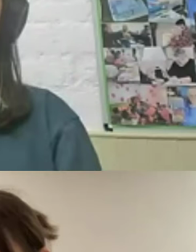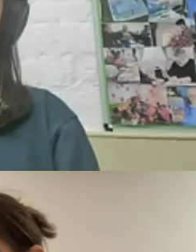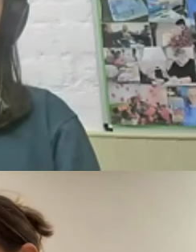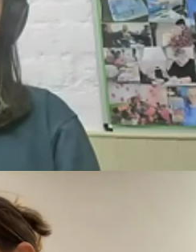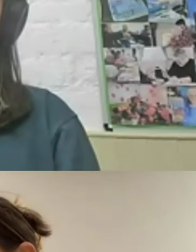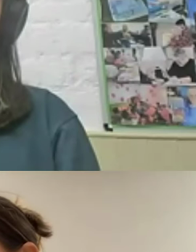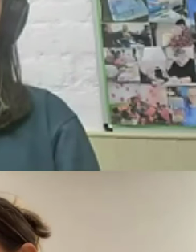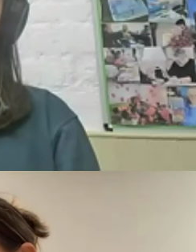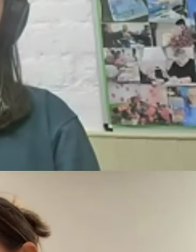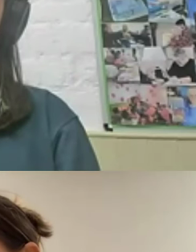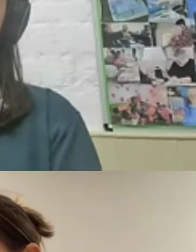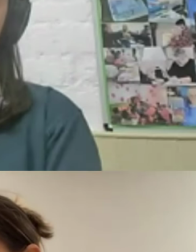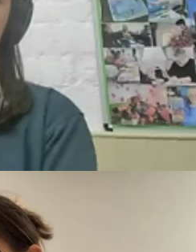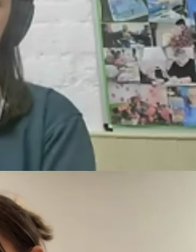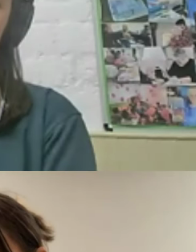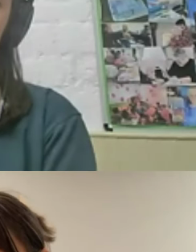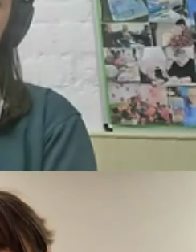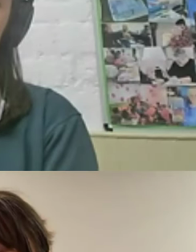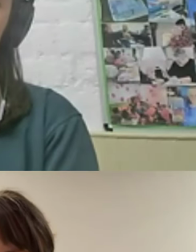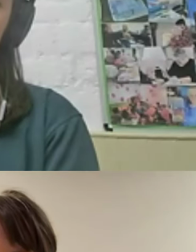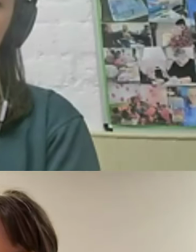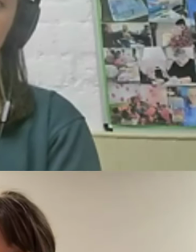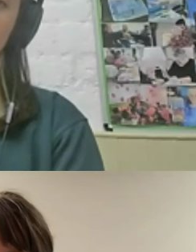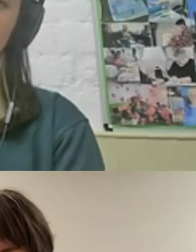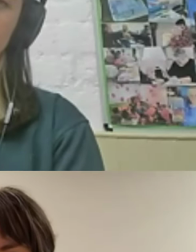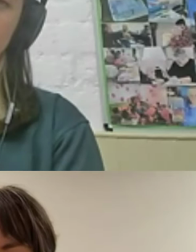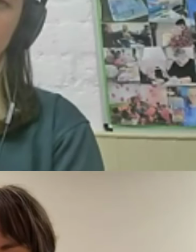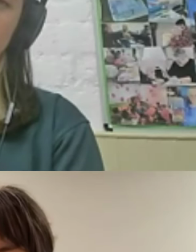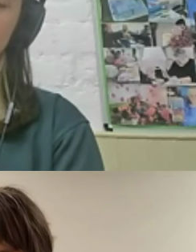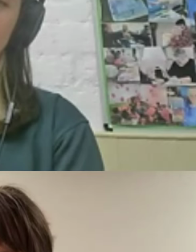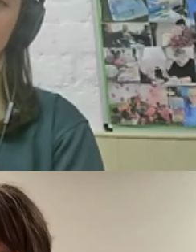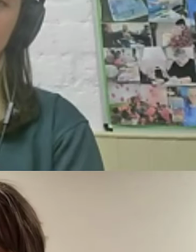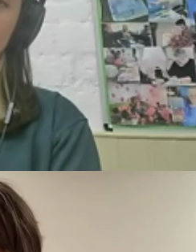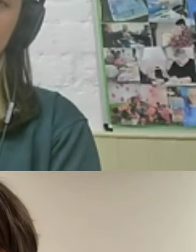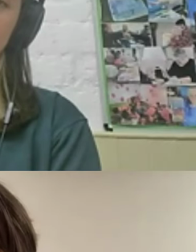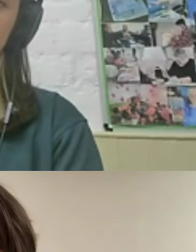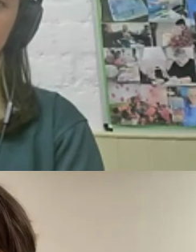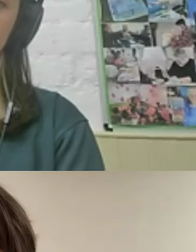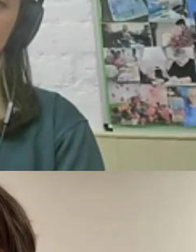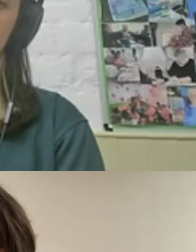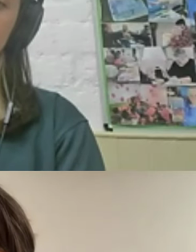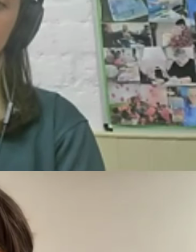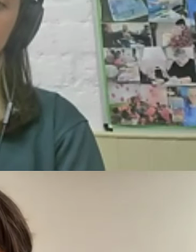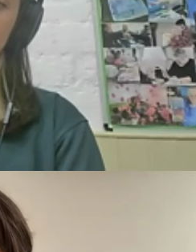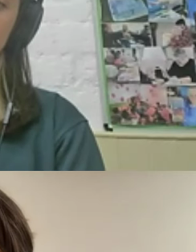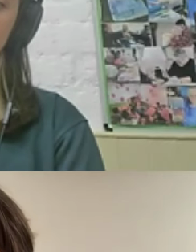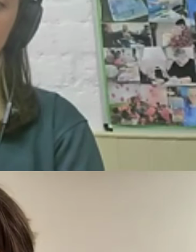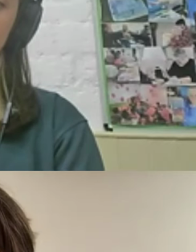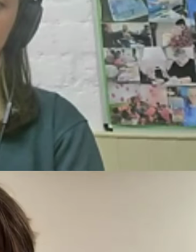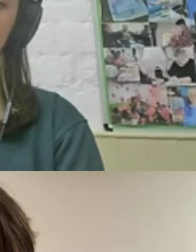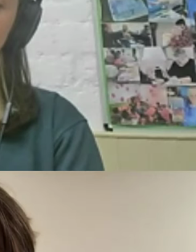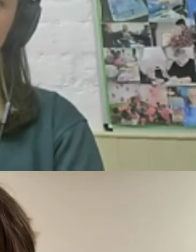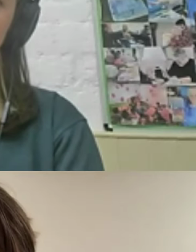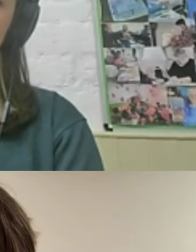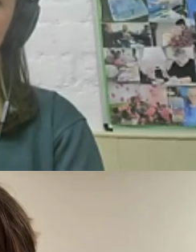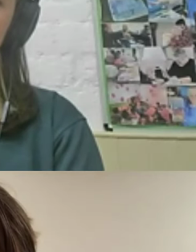The question that we asked you was, if you could change one thing to improve engagement in meaningful creative activities